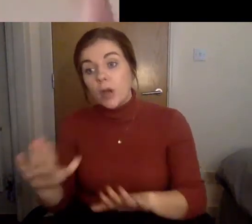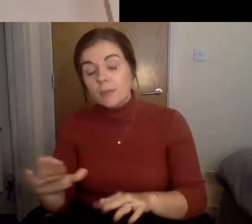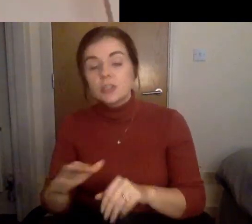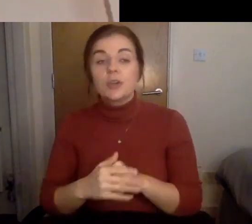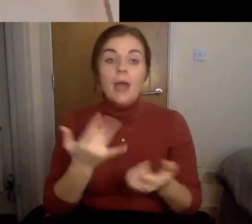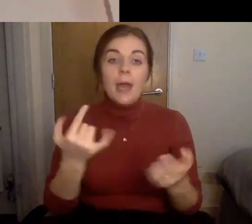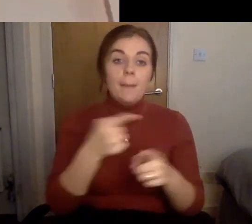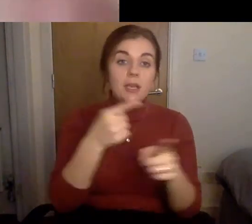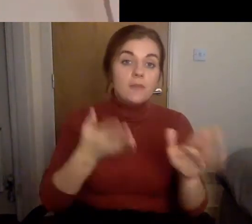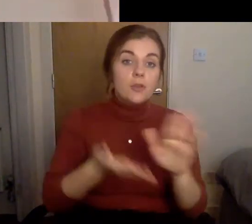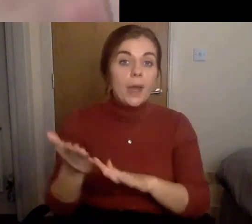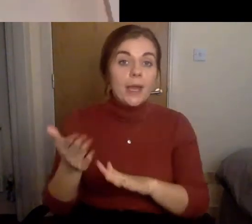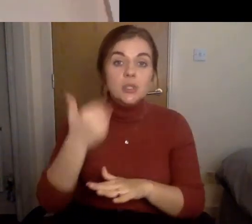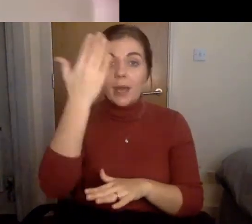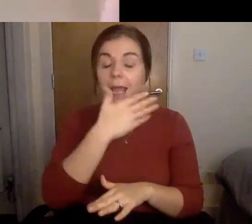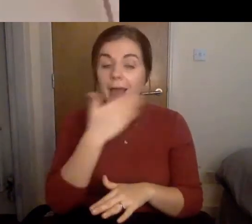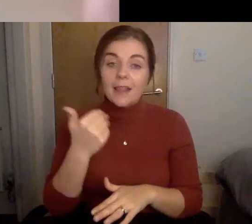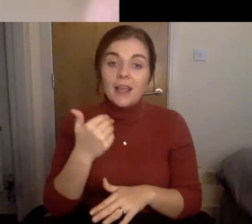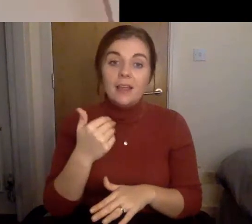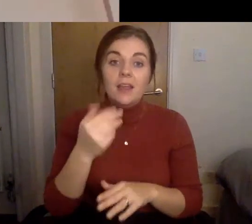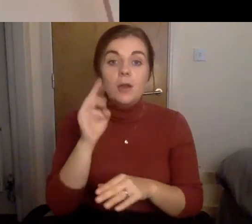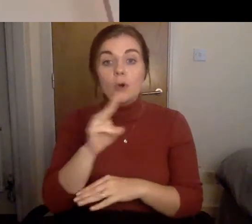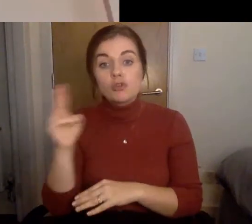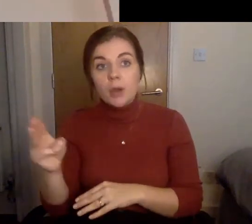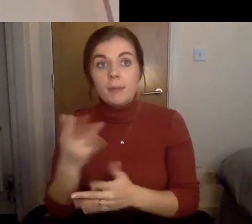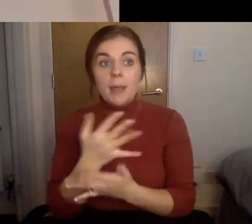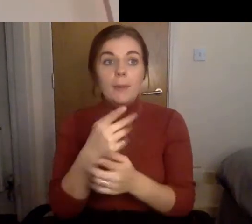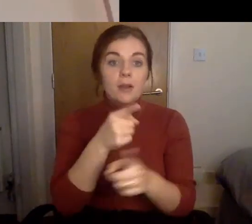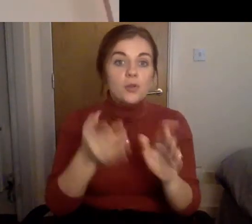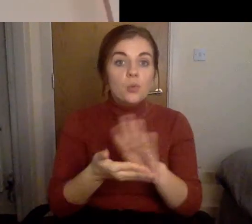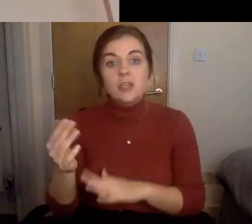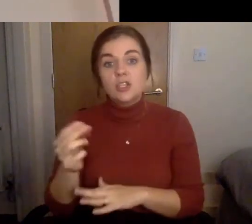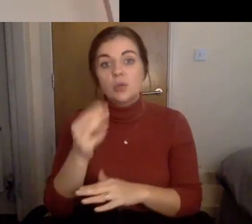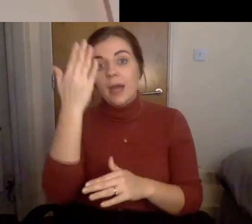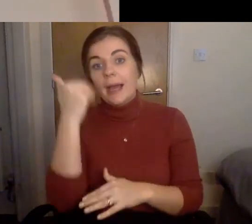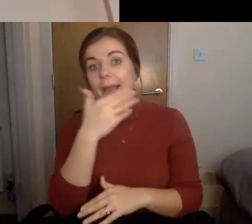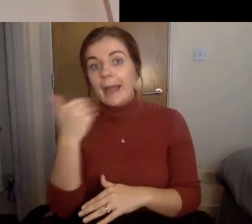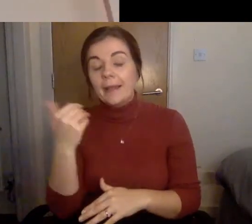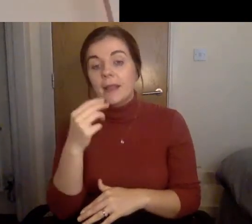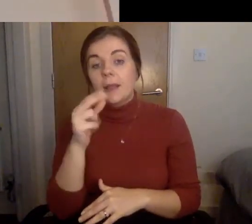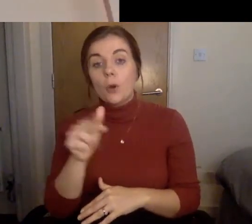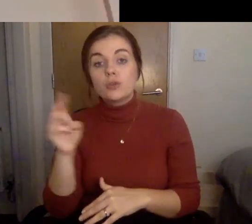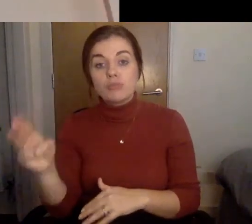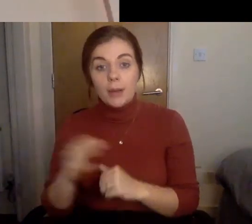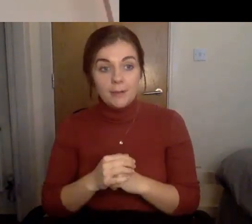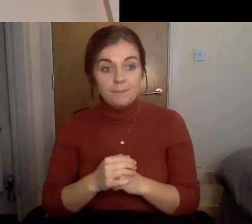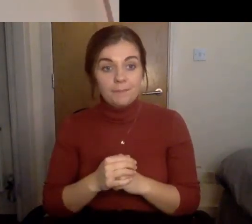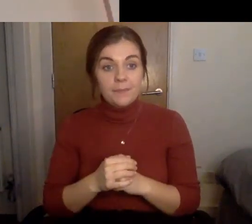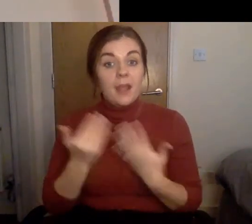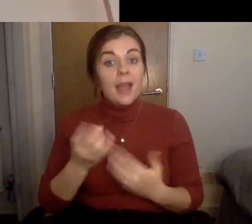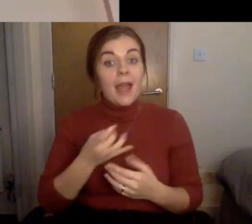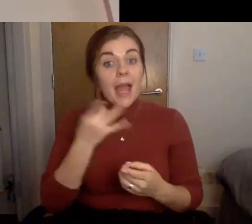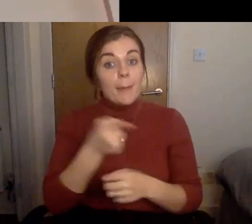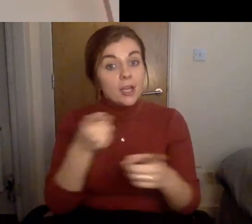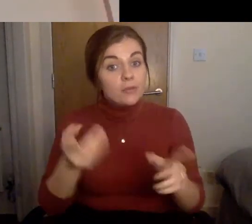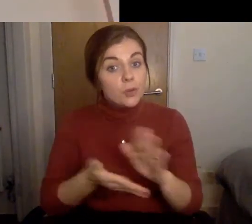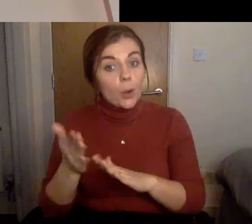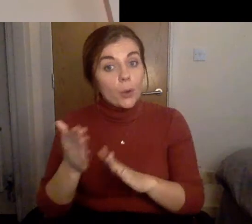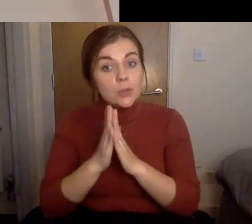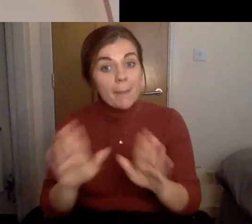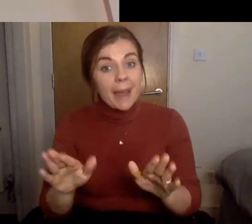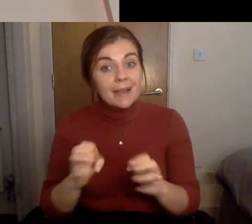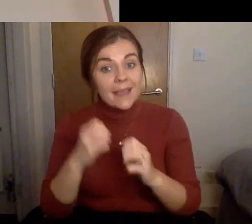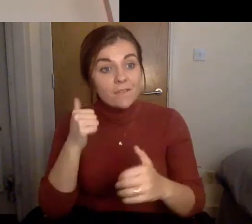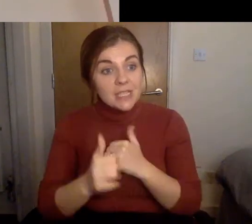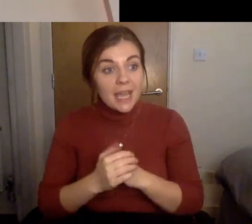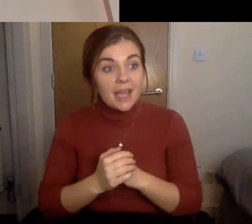went to a Catholic third level? Let's say institute. Some might have, some might not. So how many of you go to mass every day? How many of you contemplate joining the